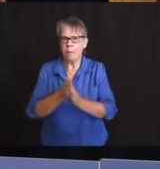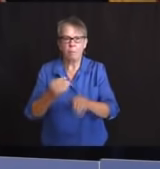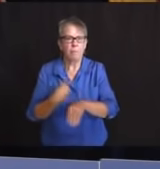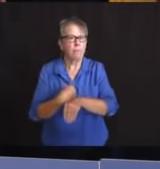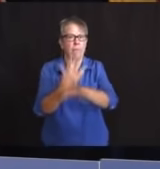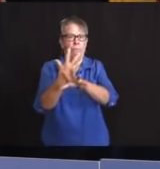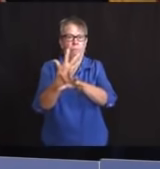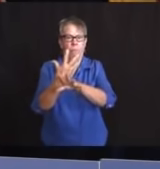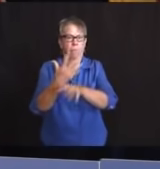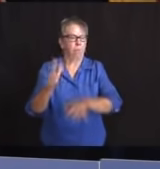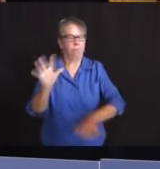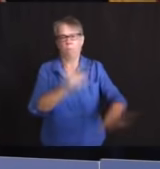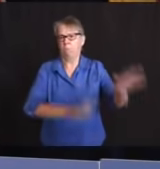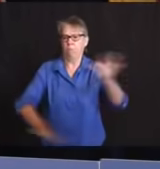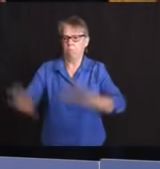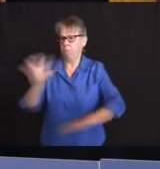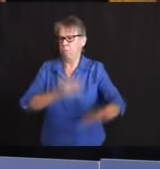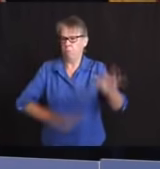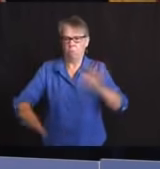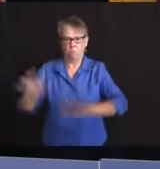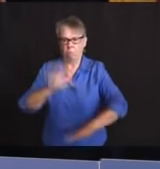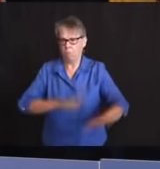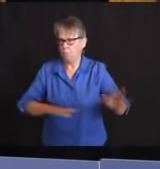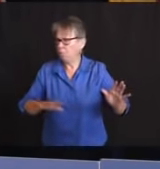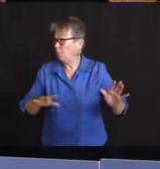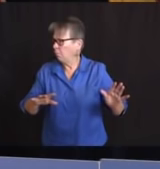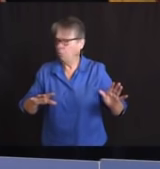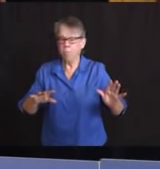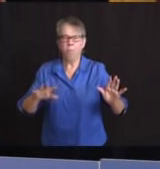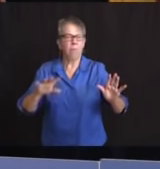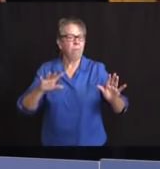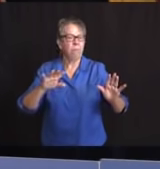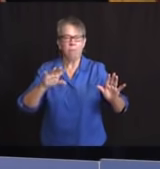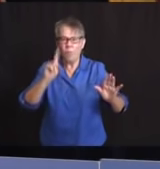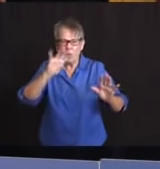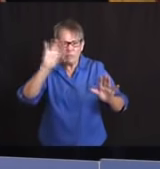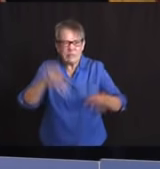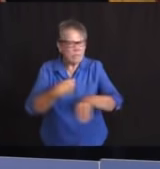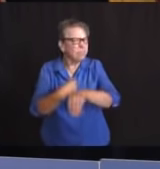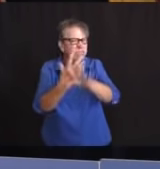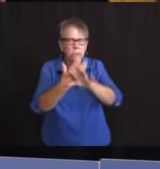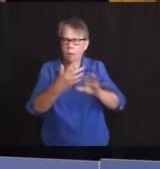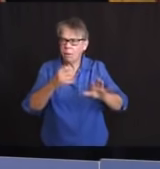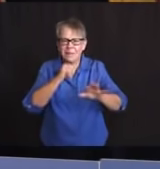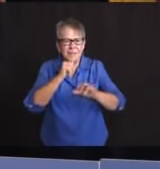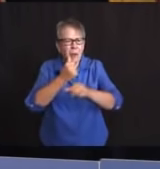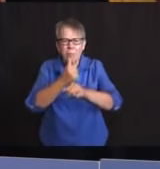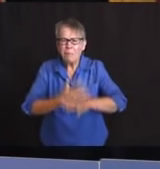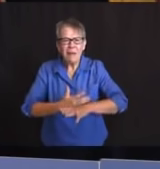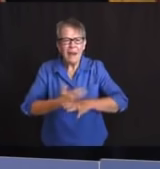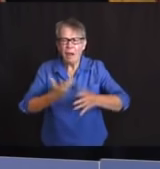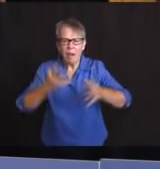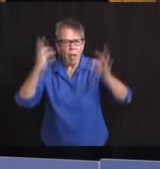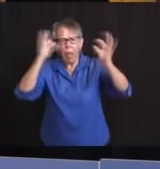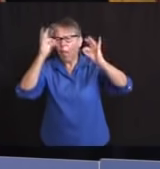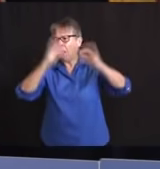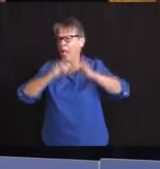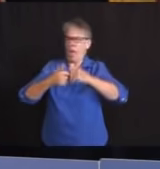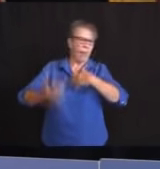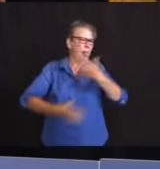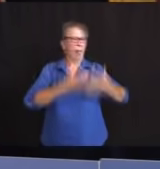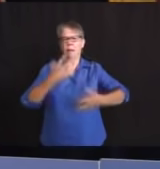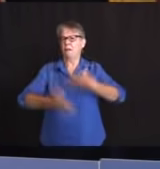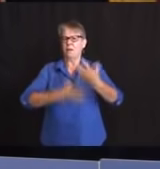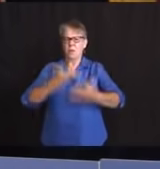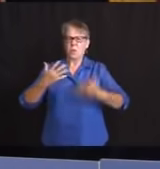little notice, even though they had never planned for anything of this magnitude. Our role at the Department of Education was to set the standards with a focus